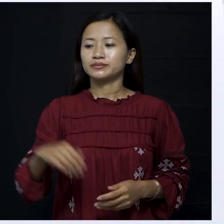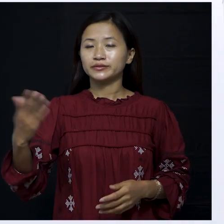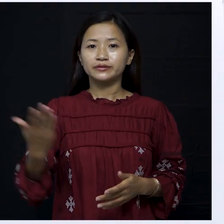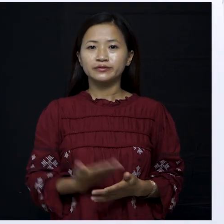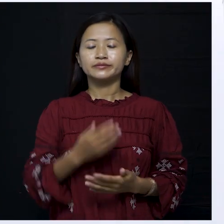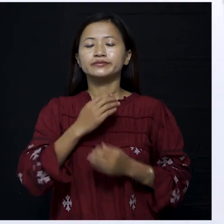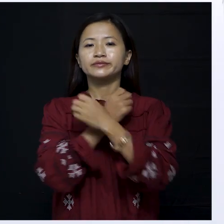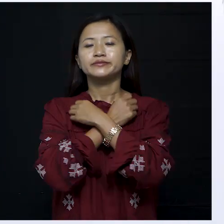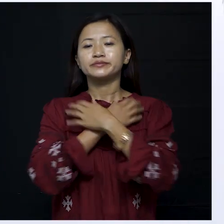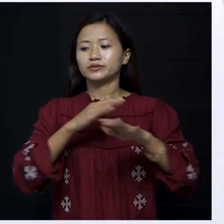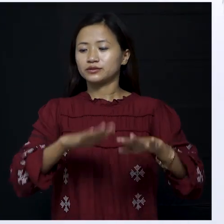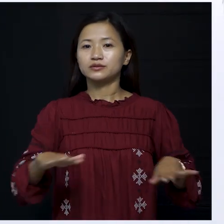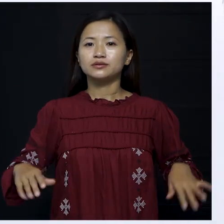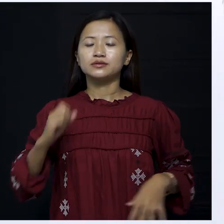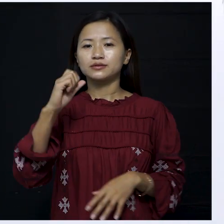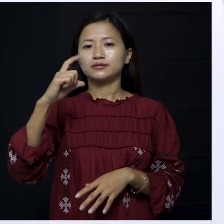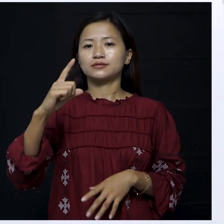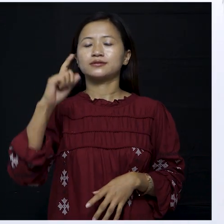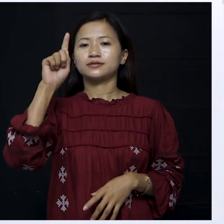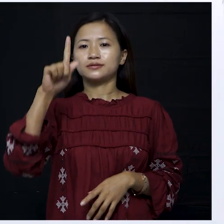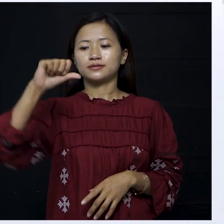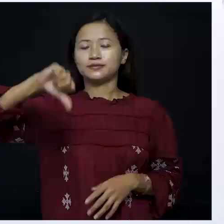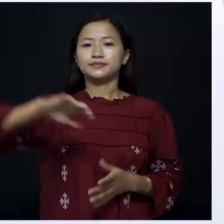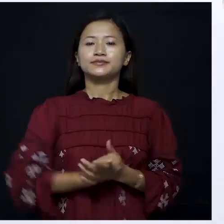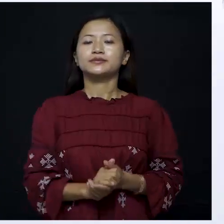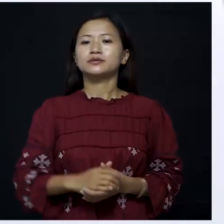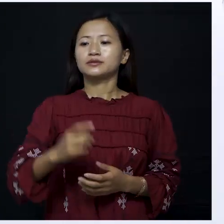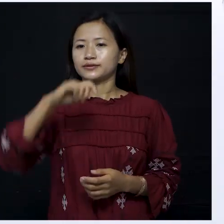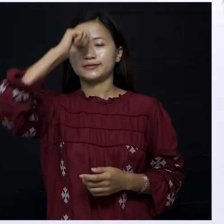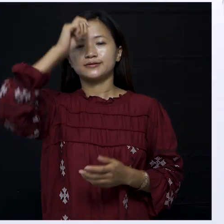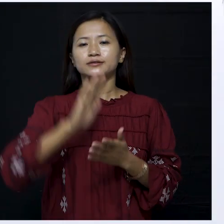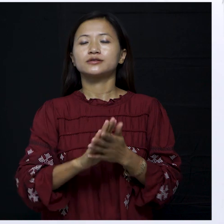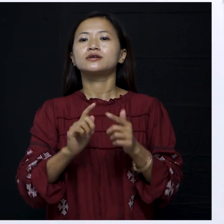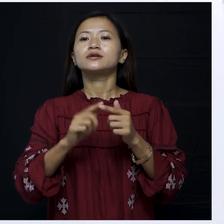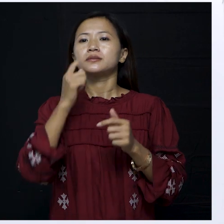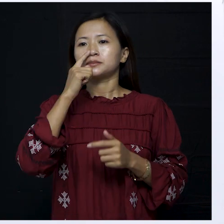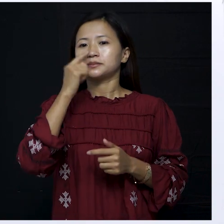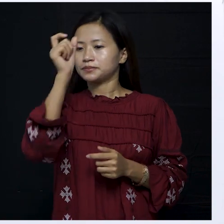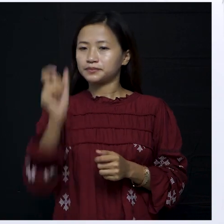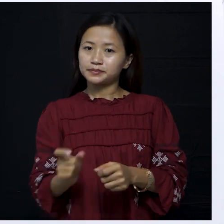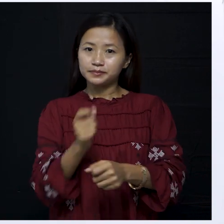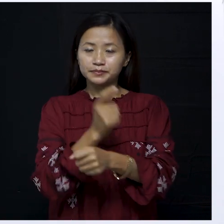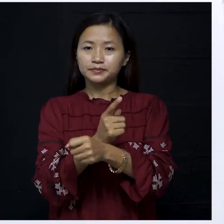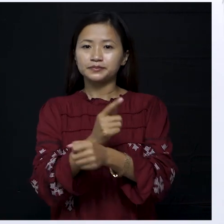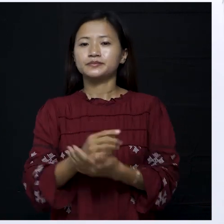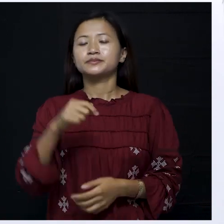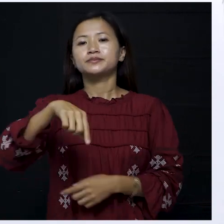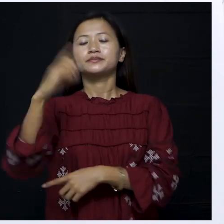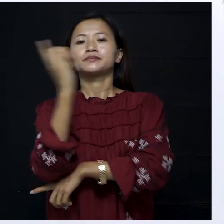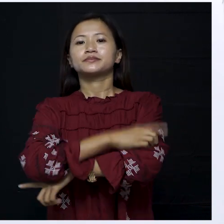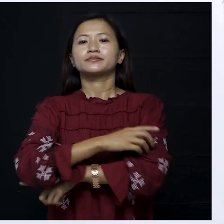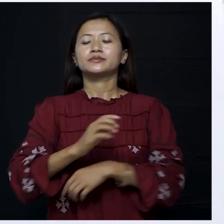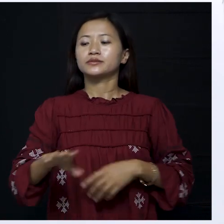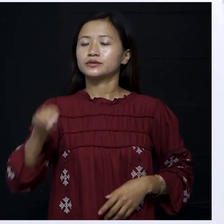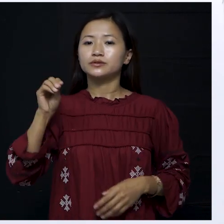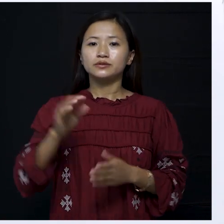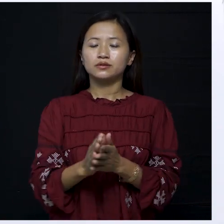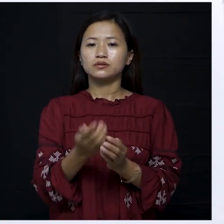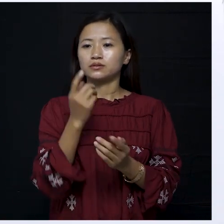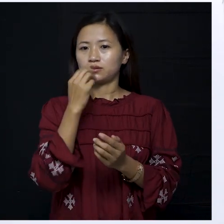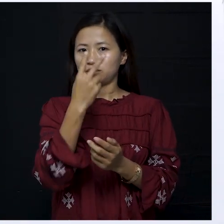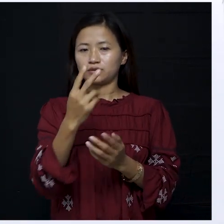Welcome, my dear students of class 9 to this English class with me, your tutor Atsinyo Sekose. Today we are going to take a look